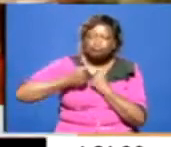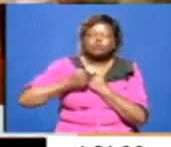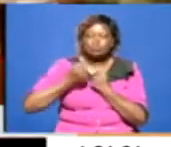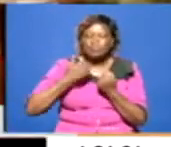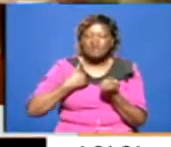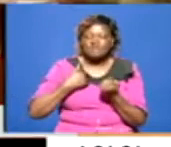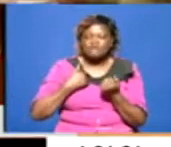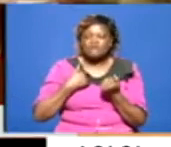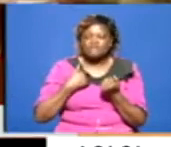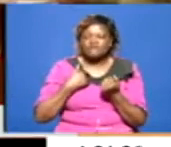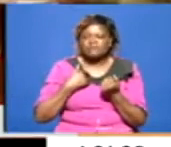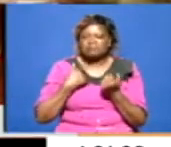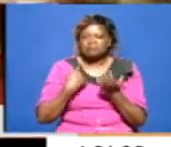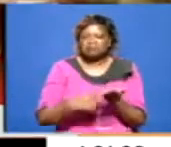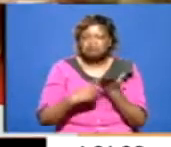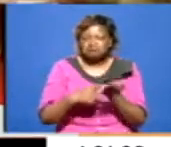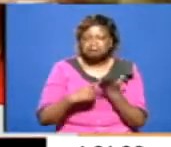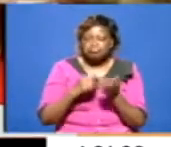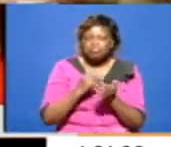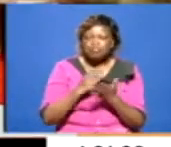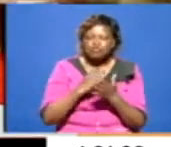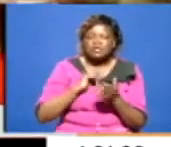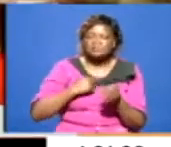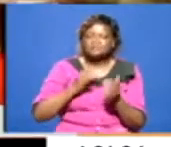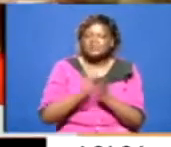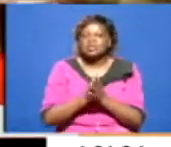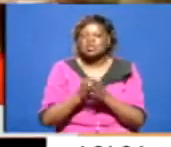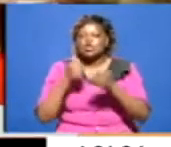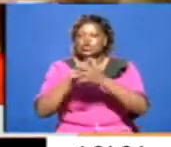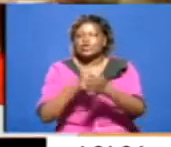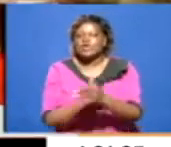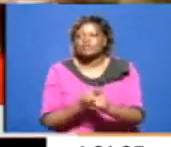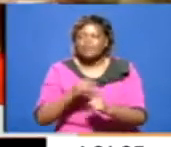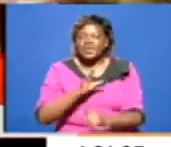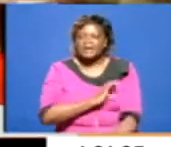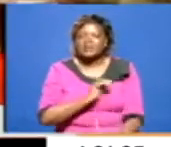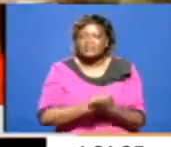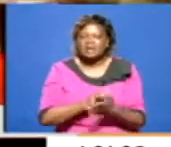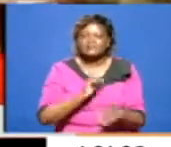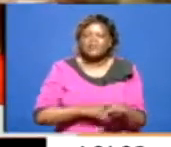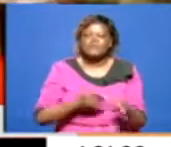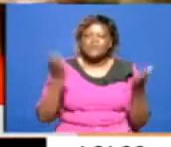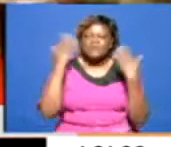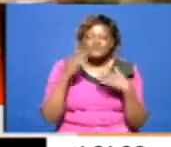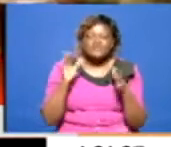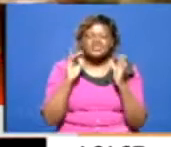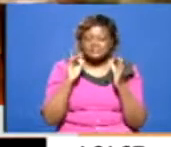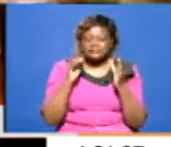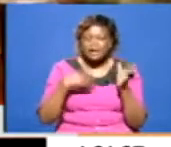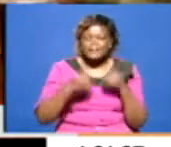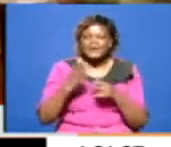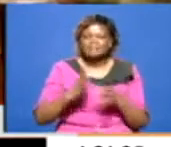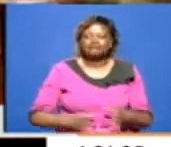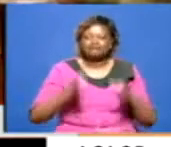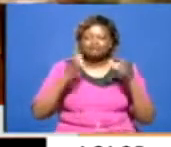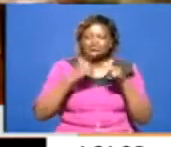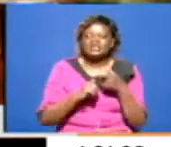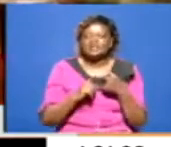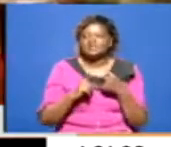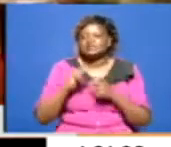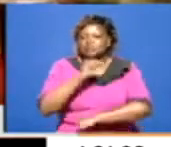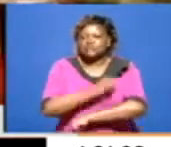us and our funders from Canada that once we complete this phase, then the schools where we have